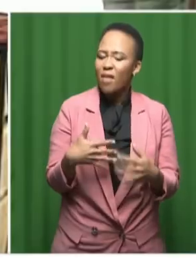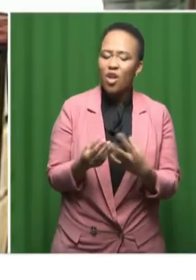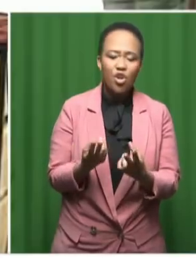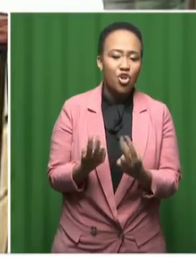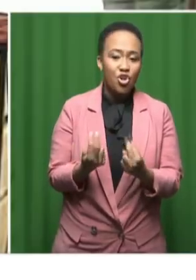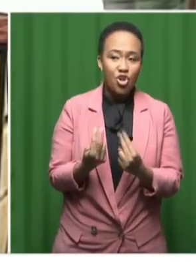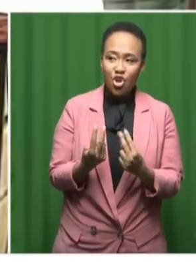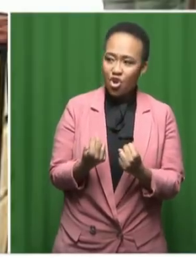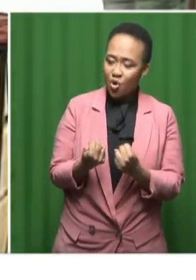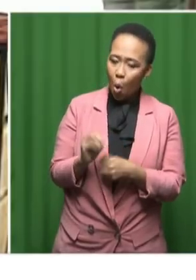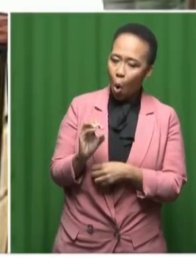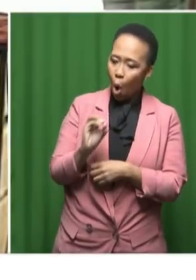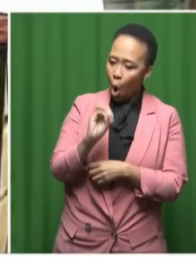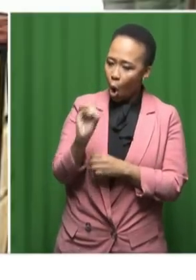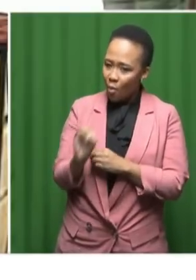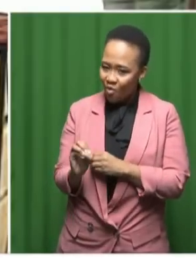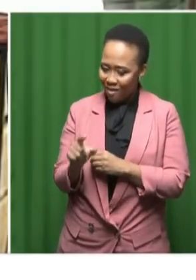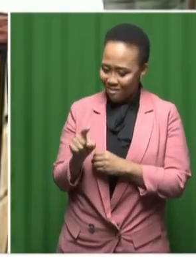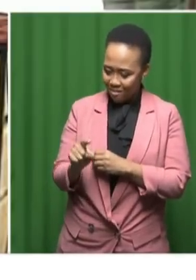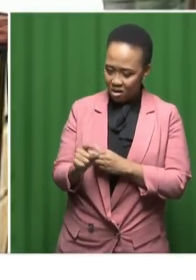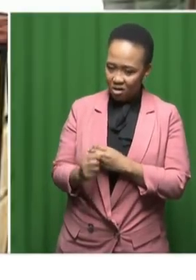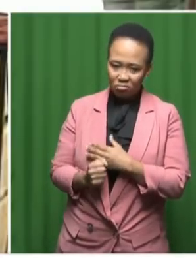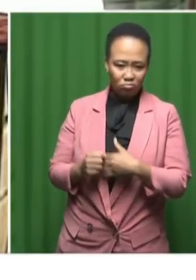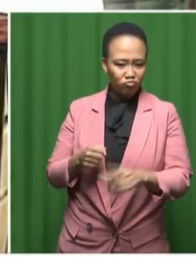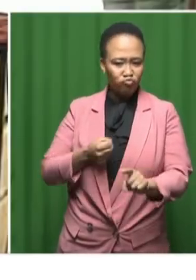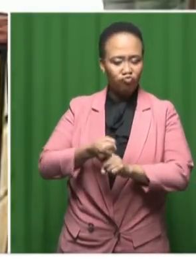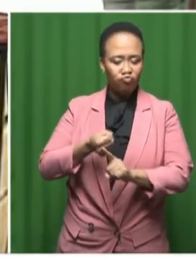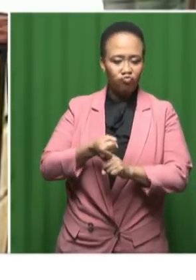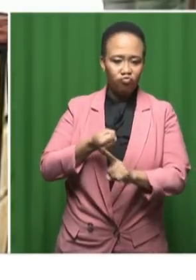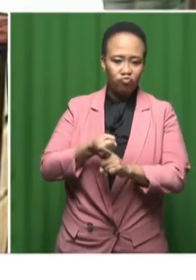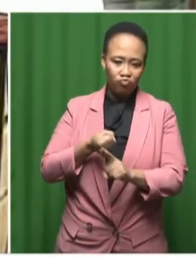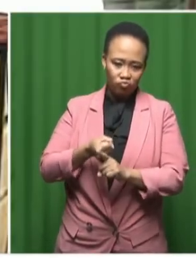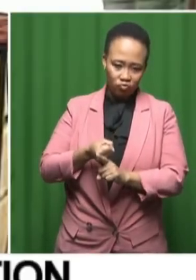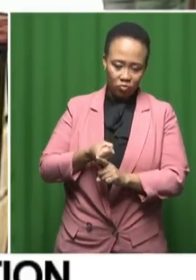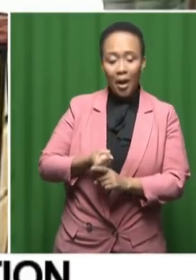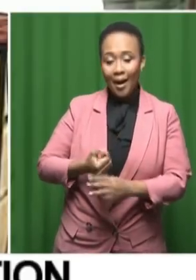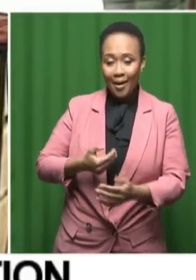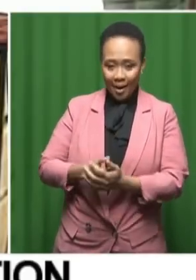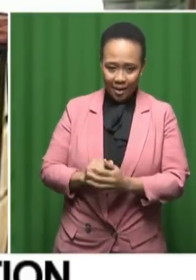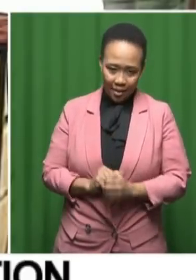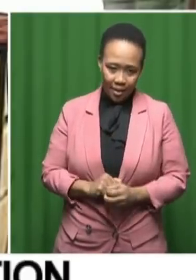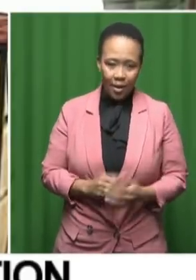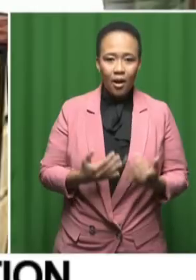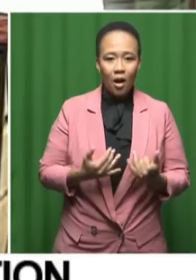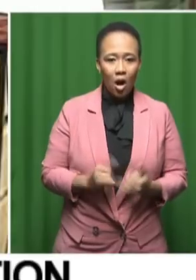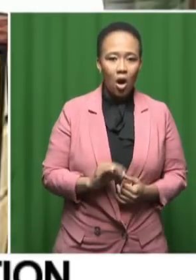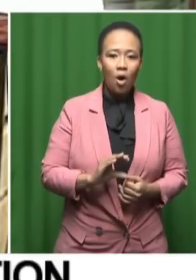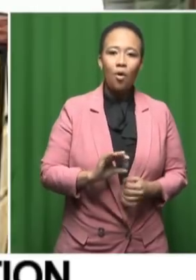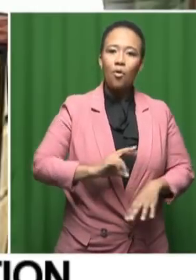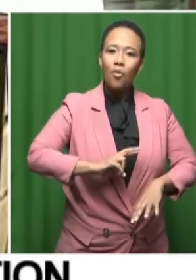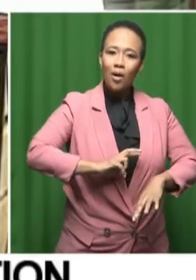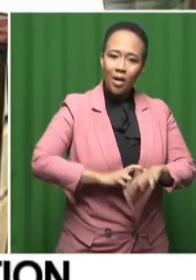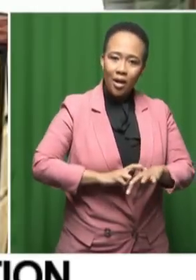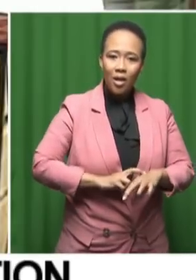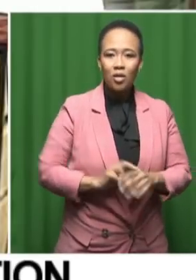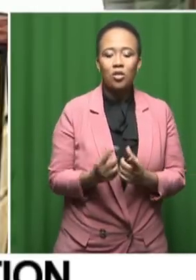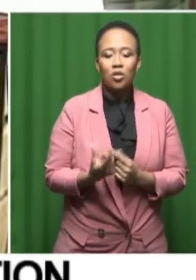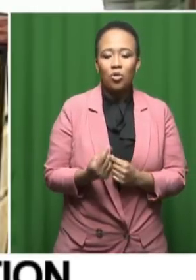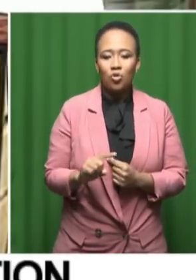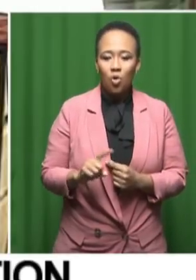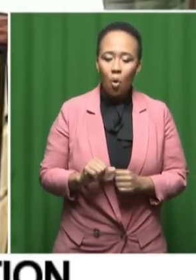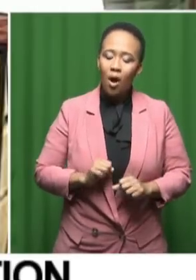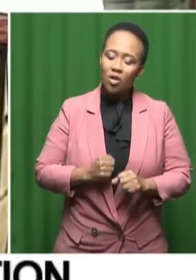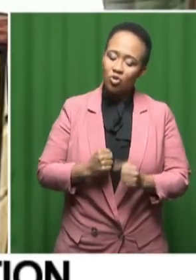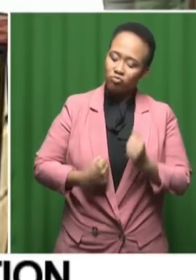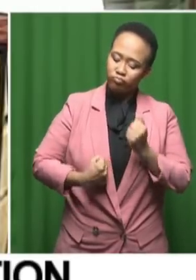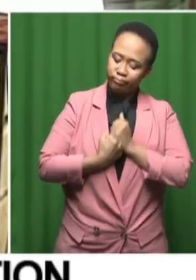Omicron entering into our human body. Plus, we have vaccine immunity, which has further boosted or built our immune system. So